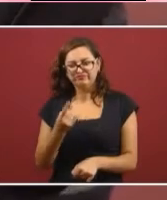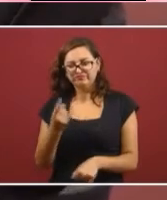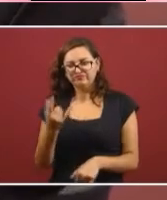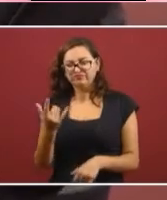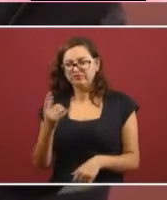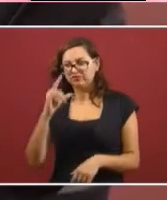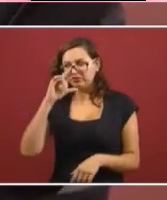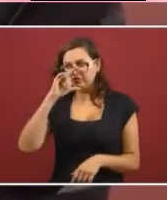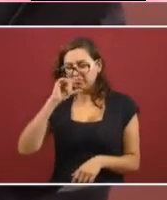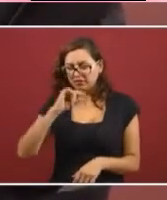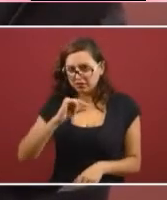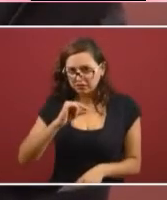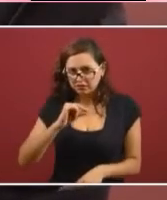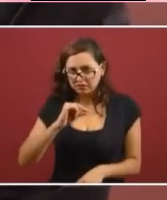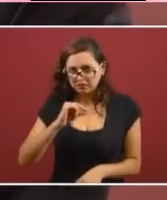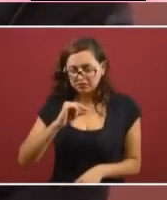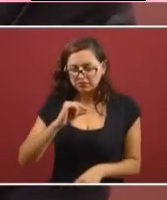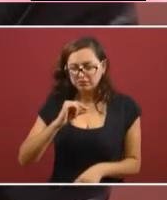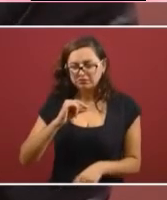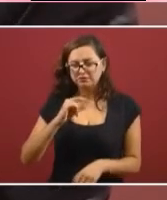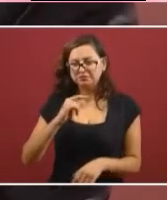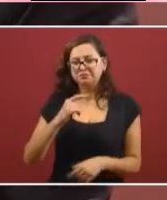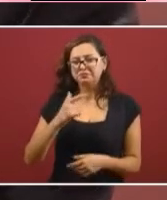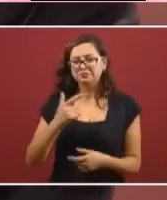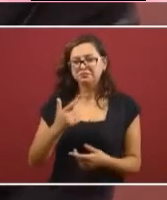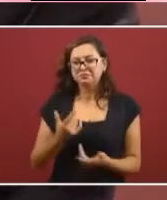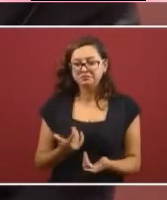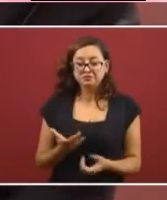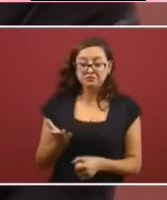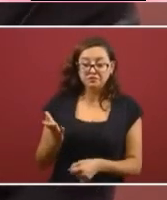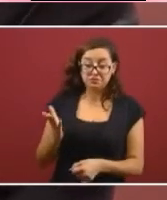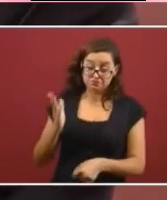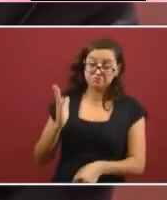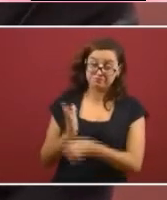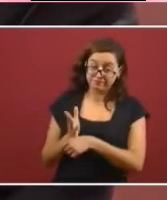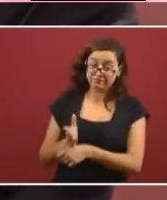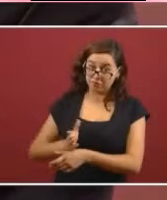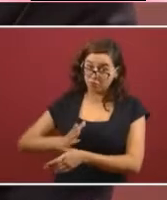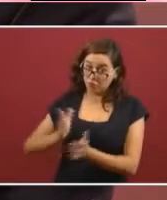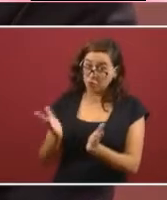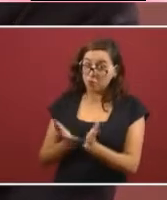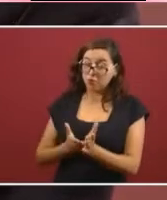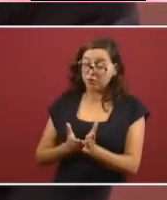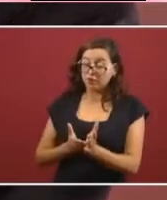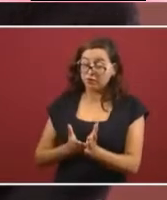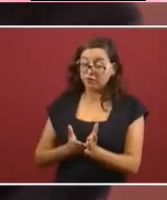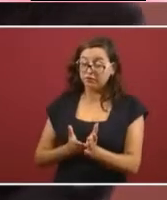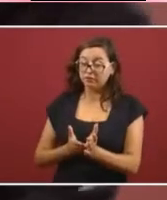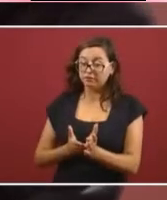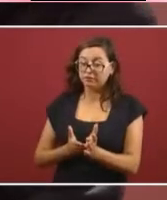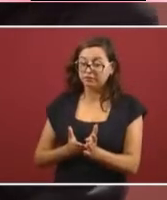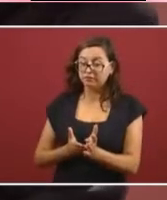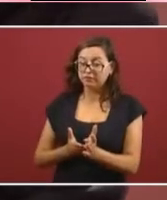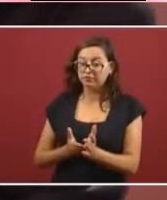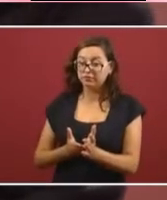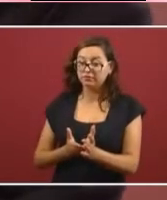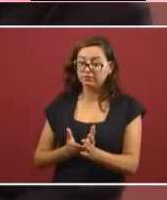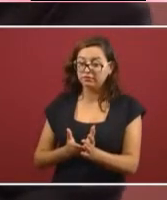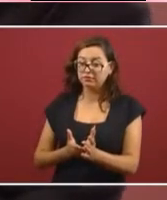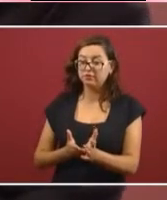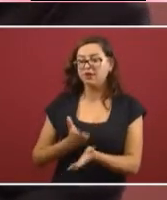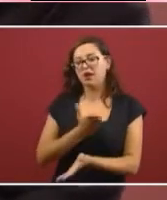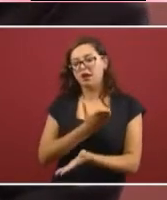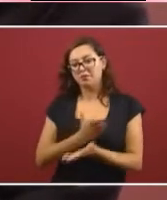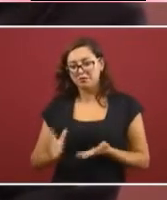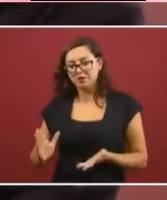cumpla, or comply independientemente de la sanción, according to their sanctions, ya no